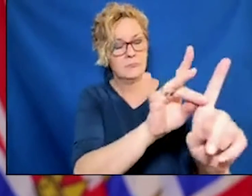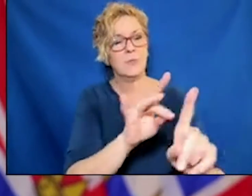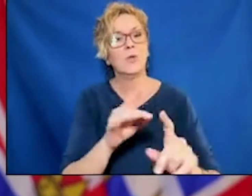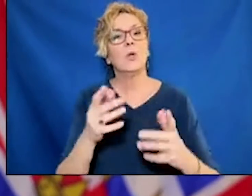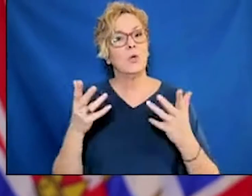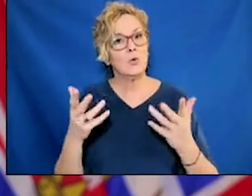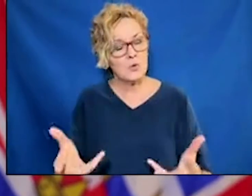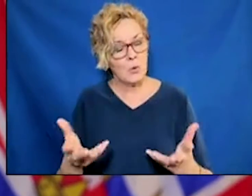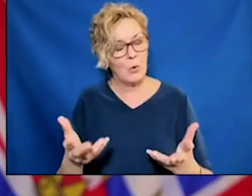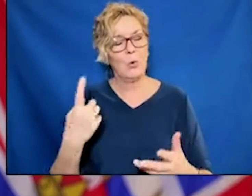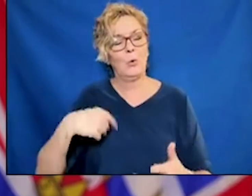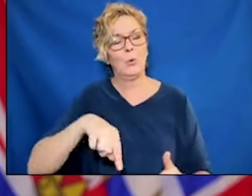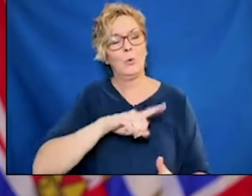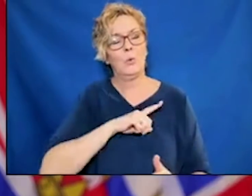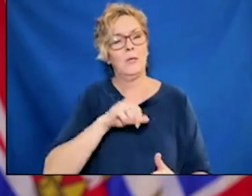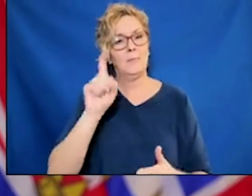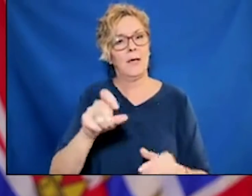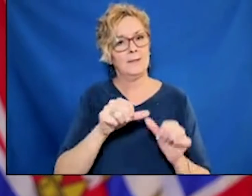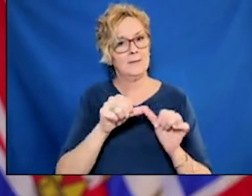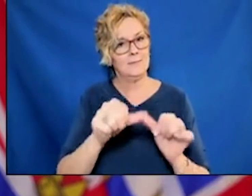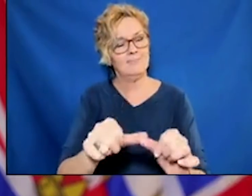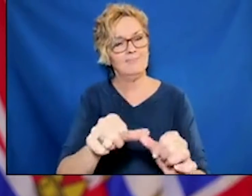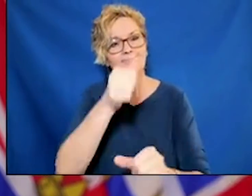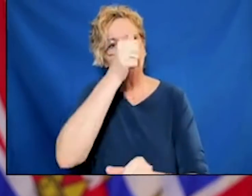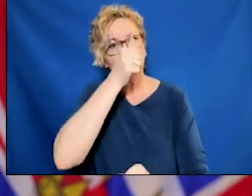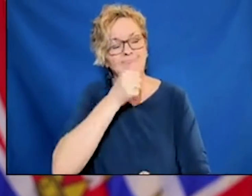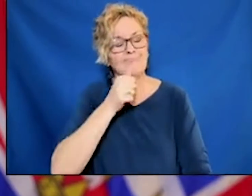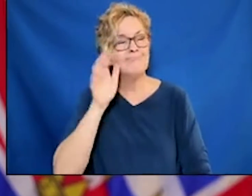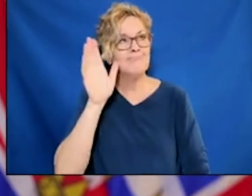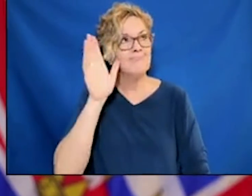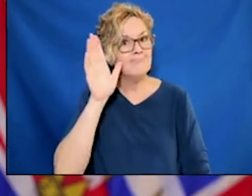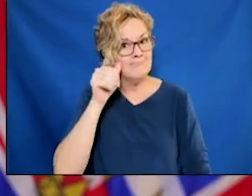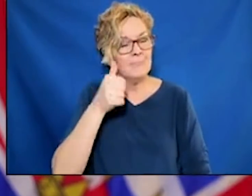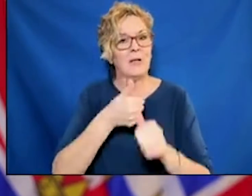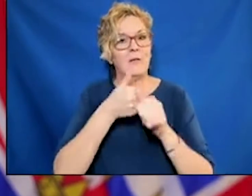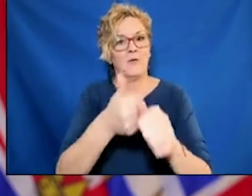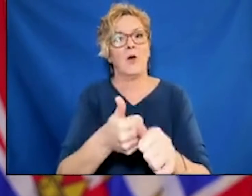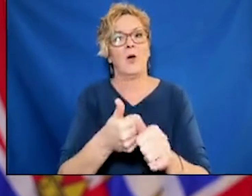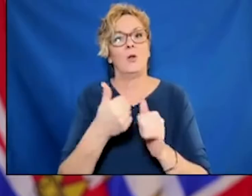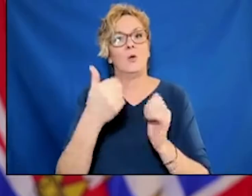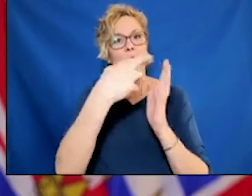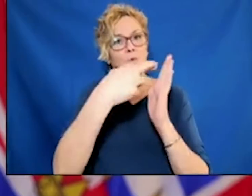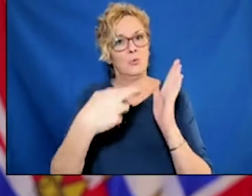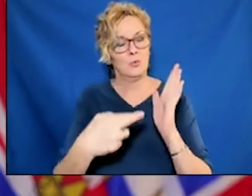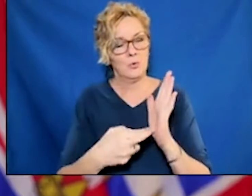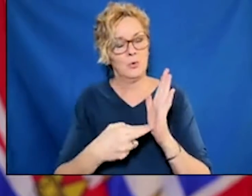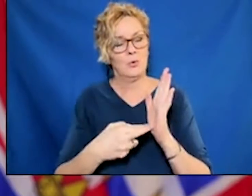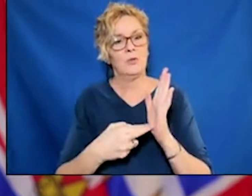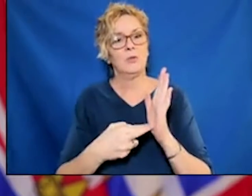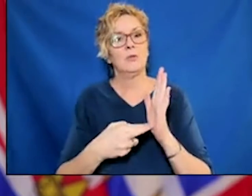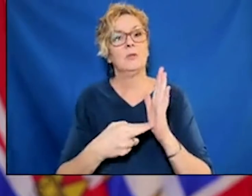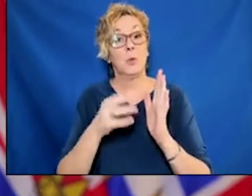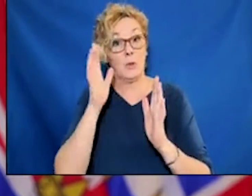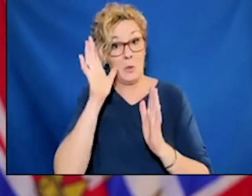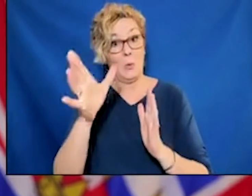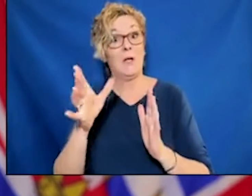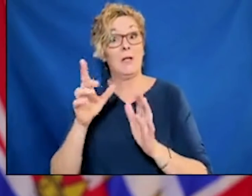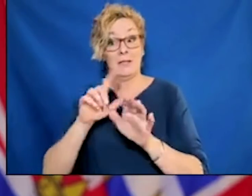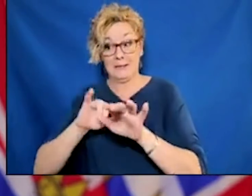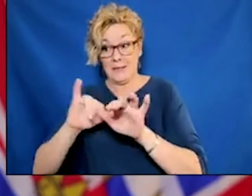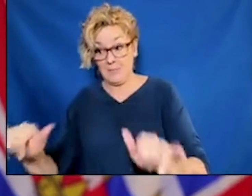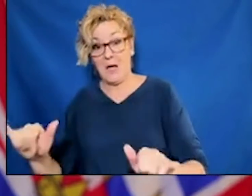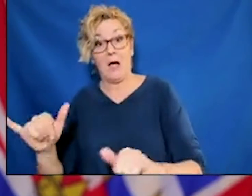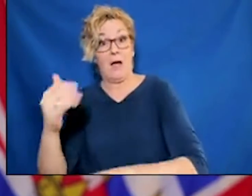of time of hope and challenge as we move towards being able to provide immunization to